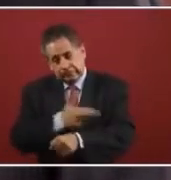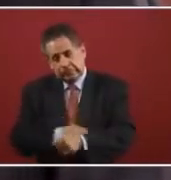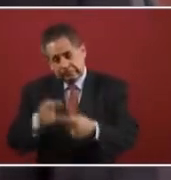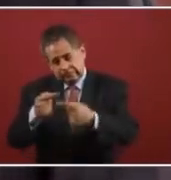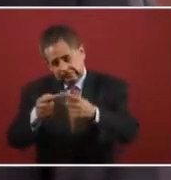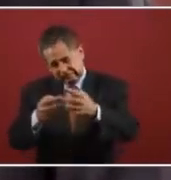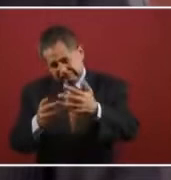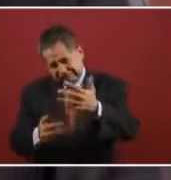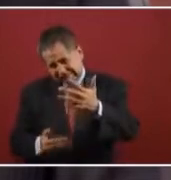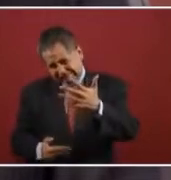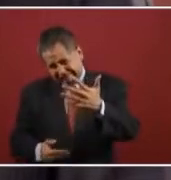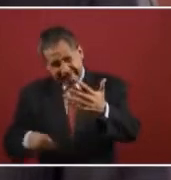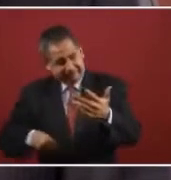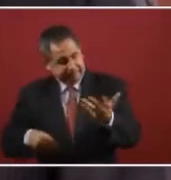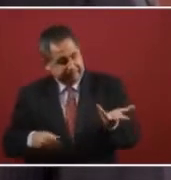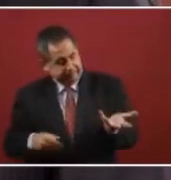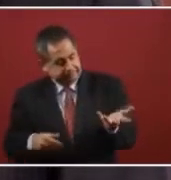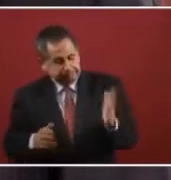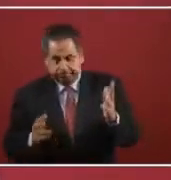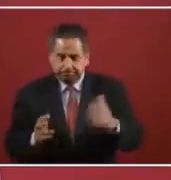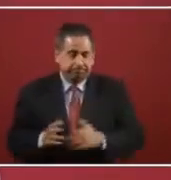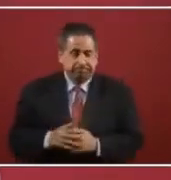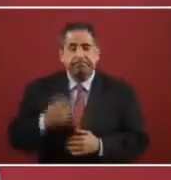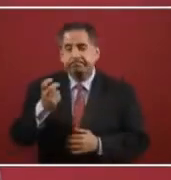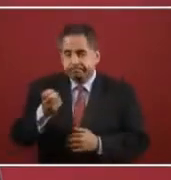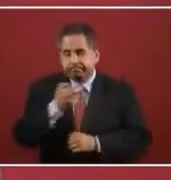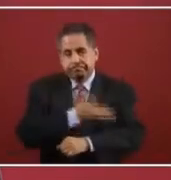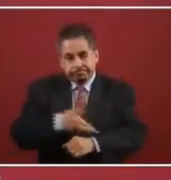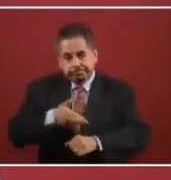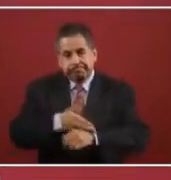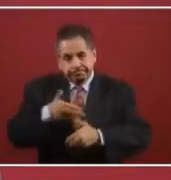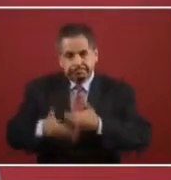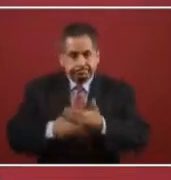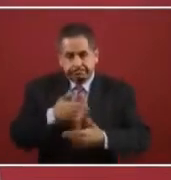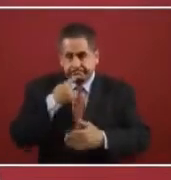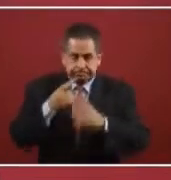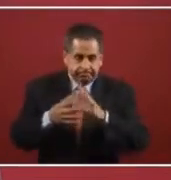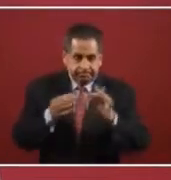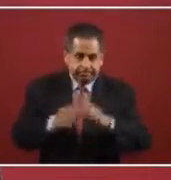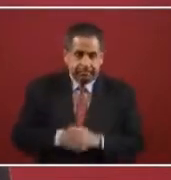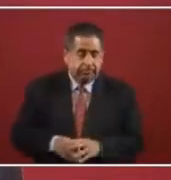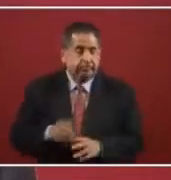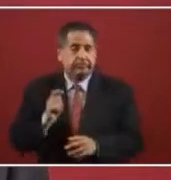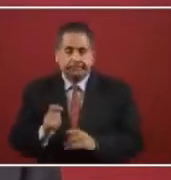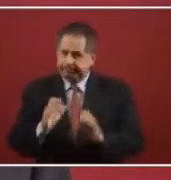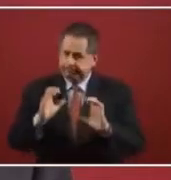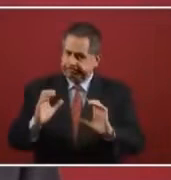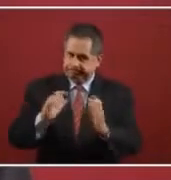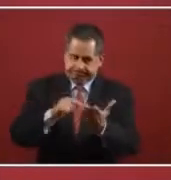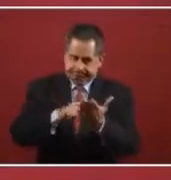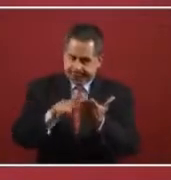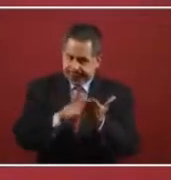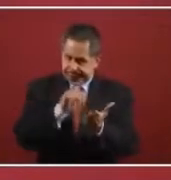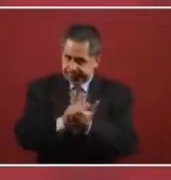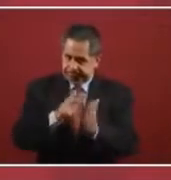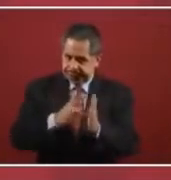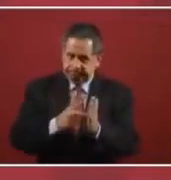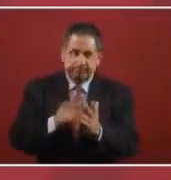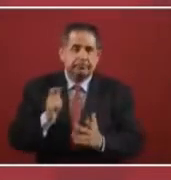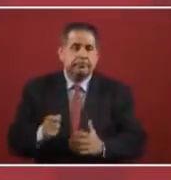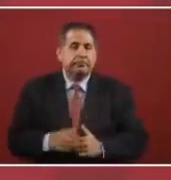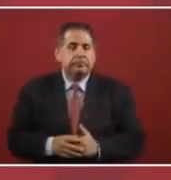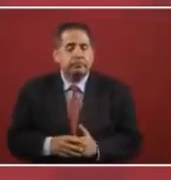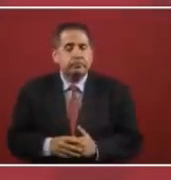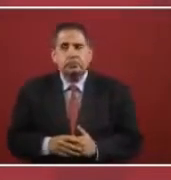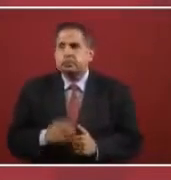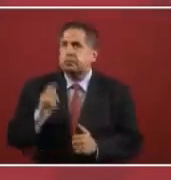can't find the procedures. So that's what we're working on. Desde luego, of course, we're being careful